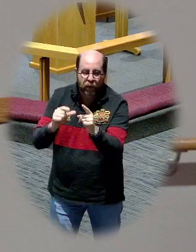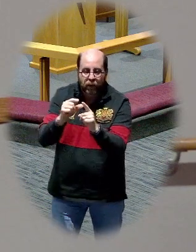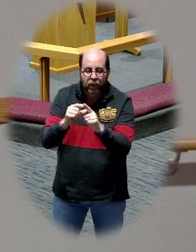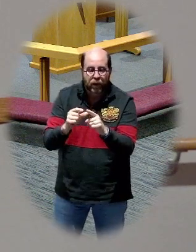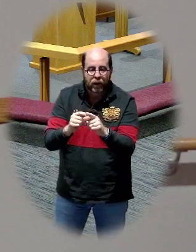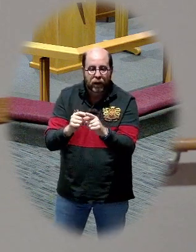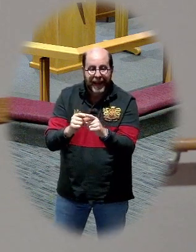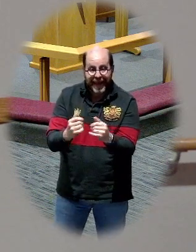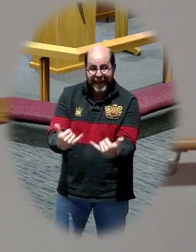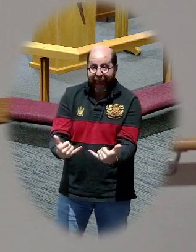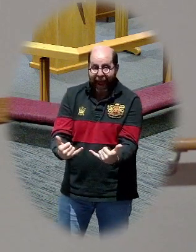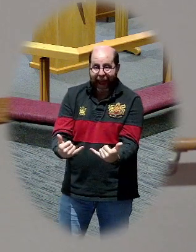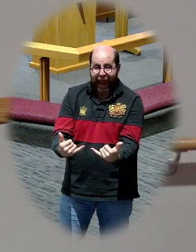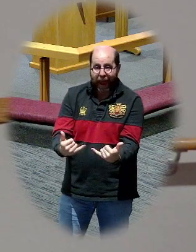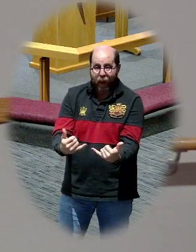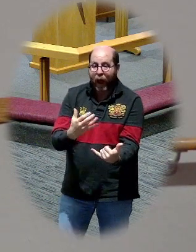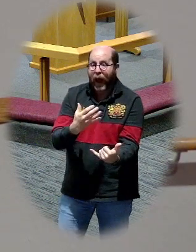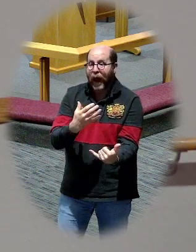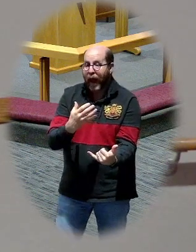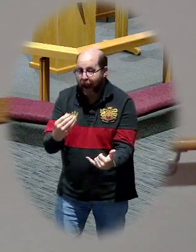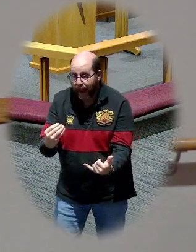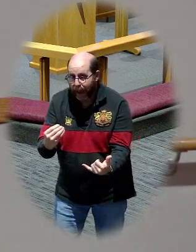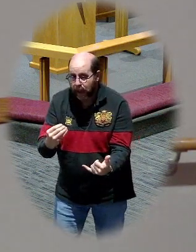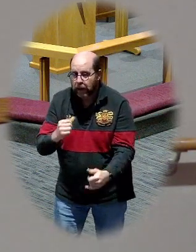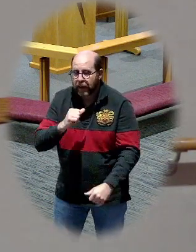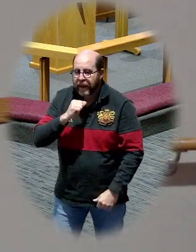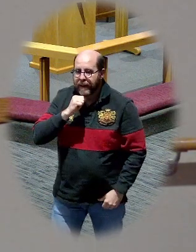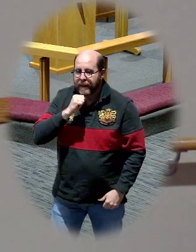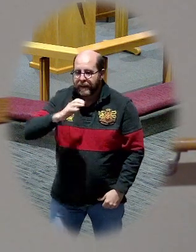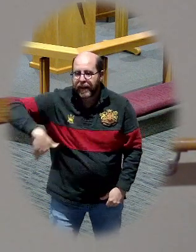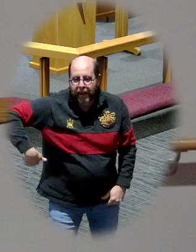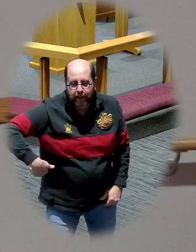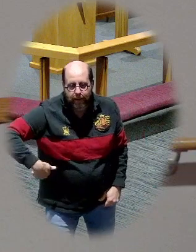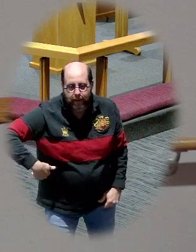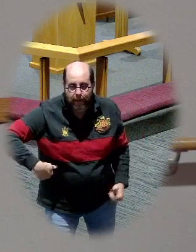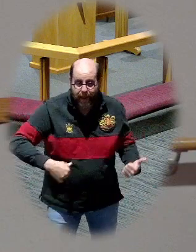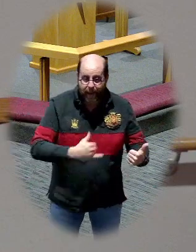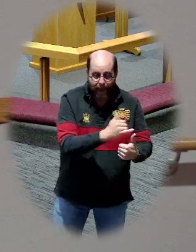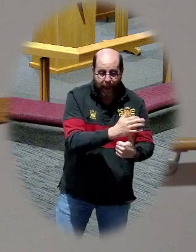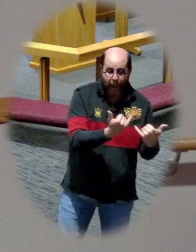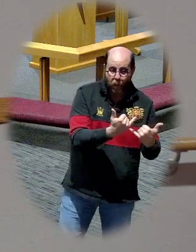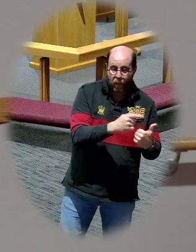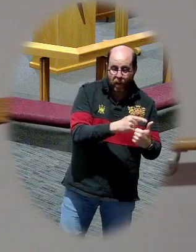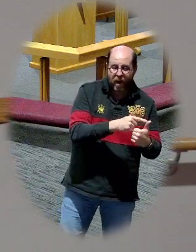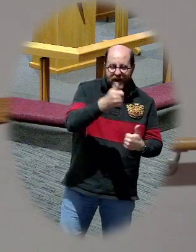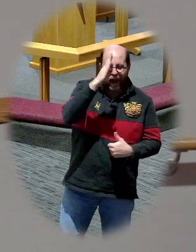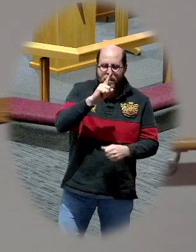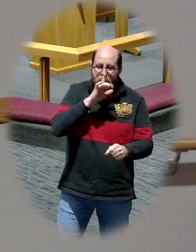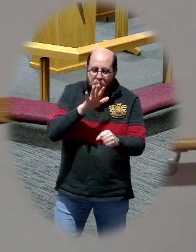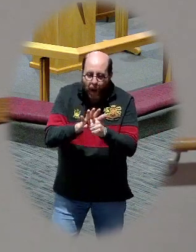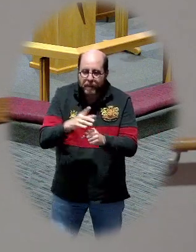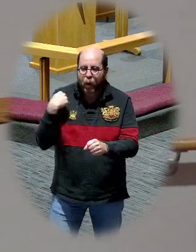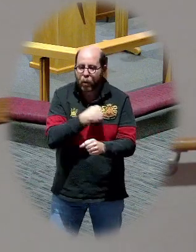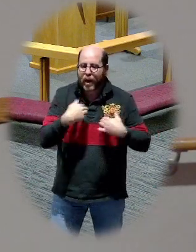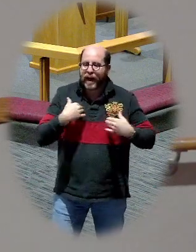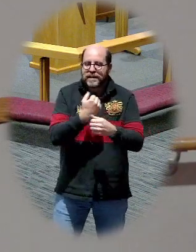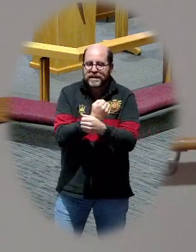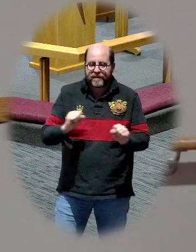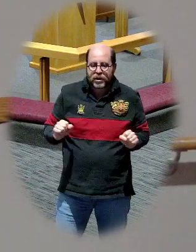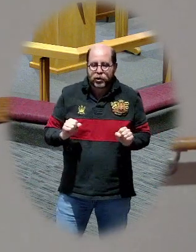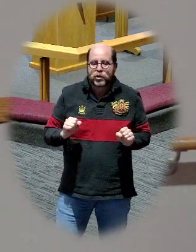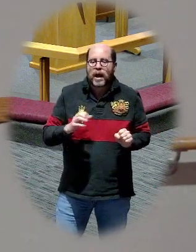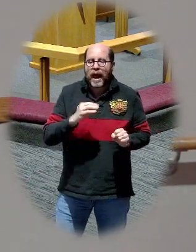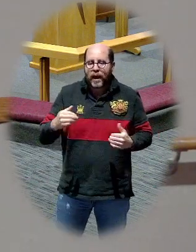now and not yet. For example, God promises that we have salvation